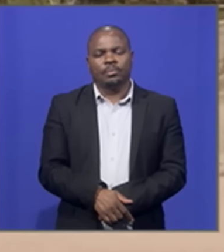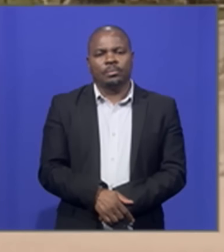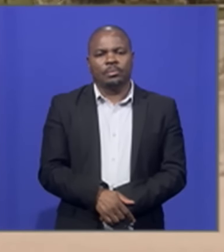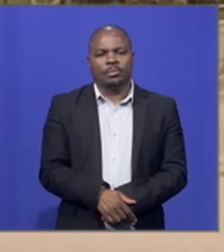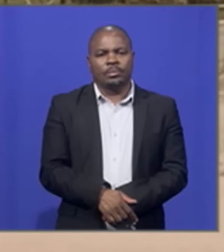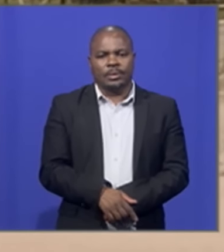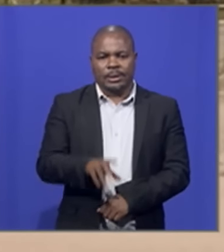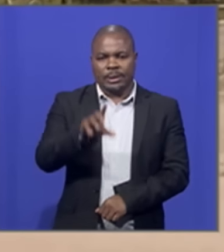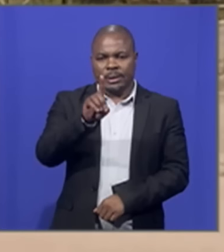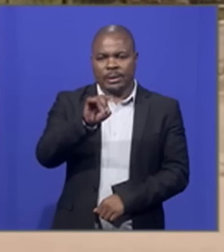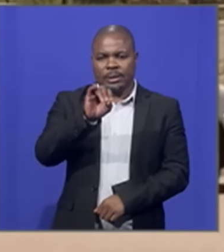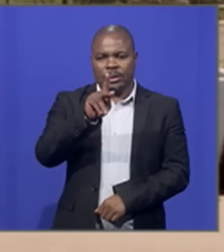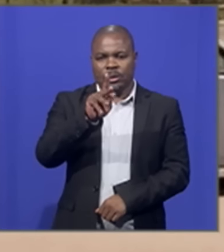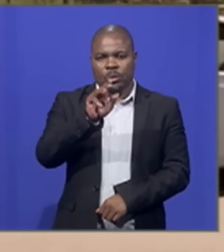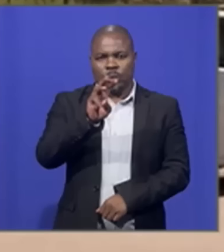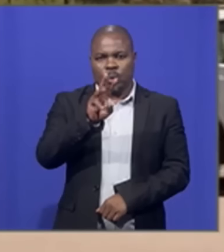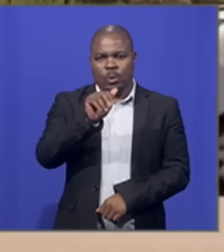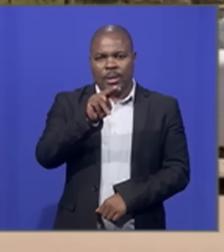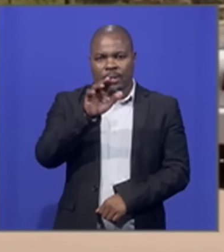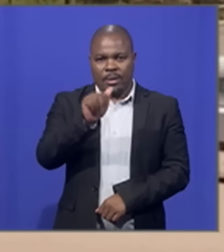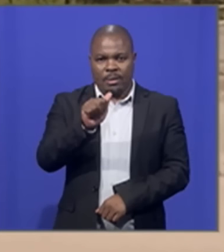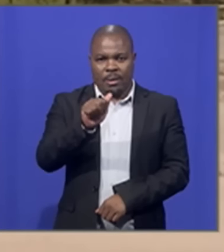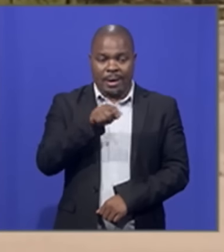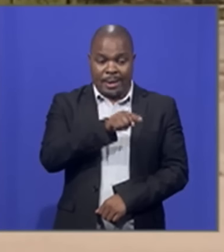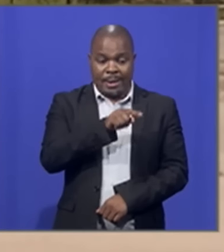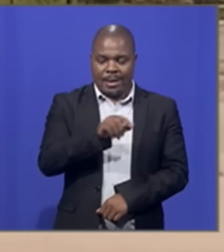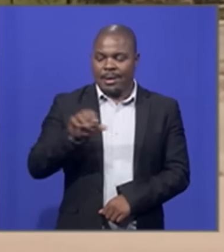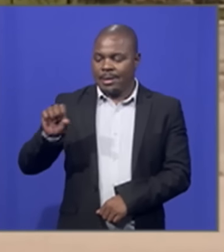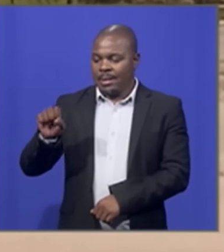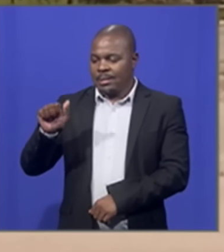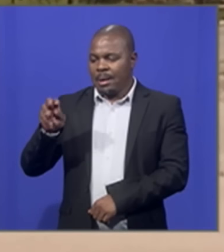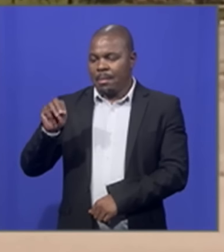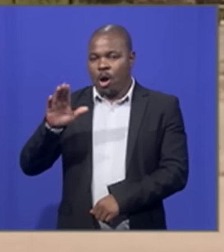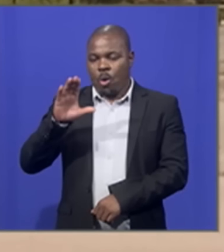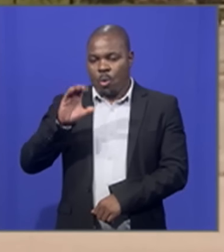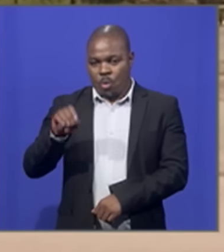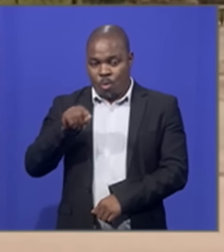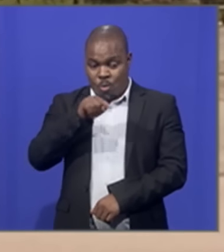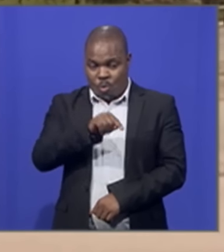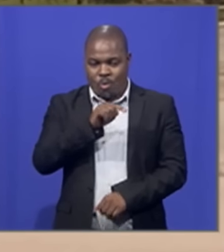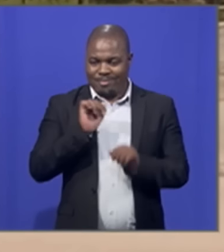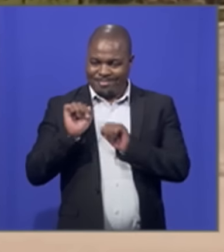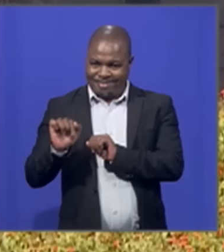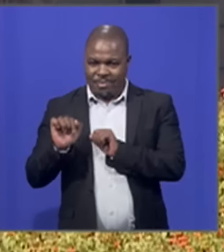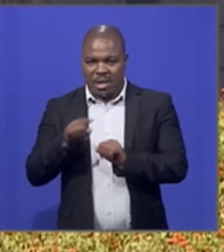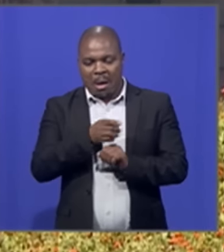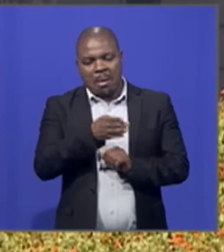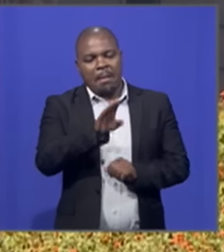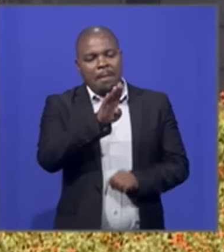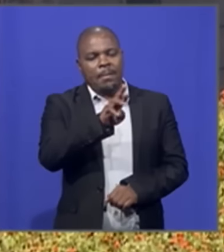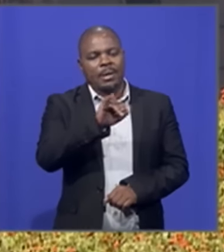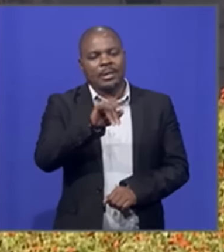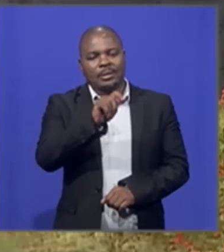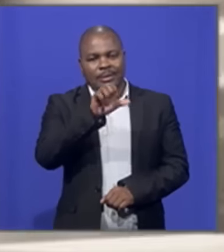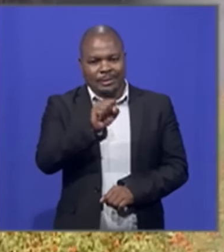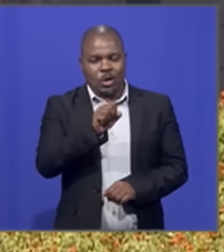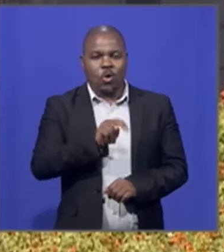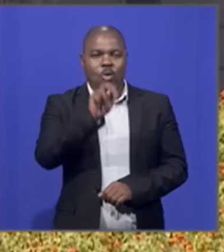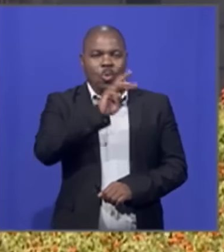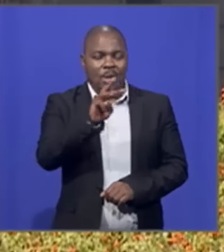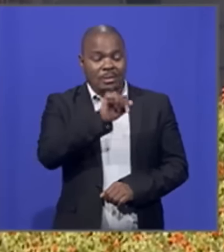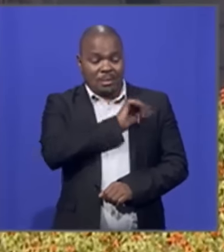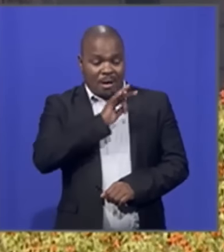Dikwena Smelter Operation ke nngwe ya madirelo a Samanco. E fitlhelwa mo Brits mo North West. Badiri ba fano le bona ba lebane ke kgonagalo